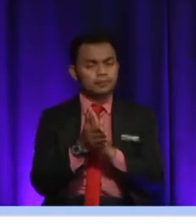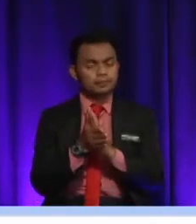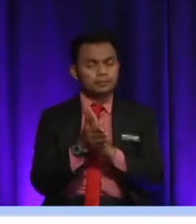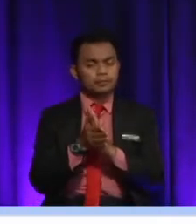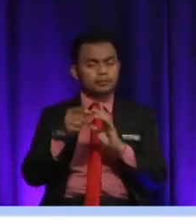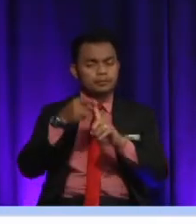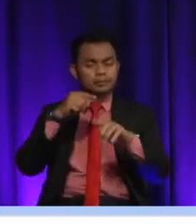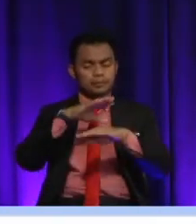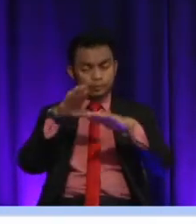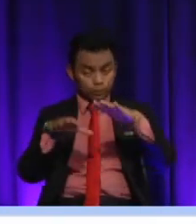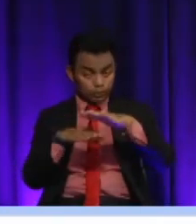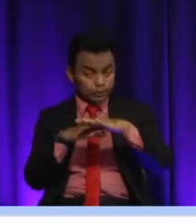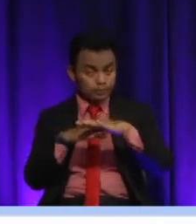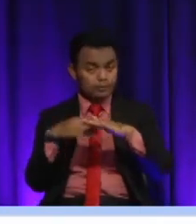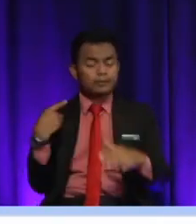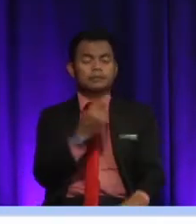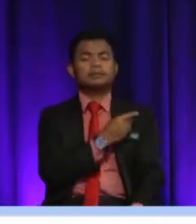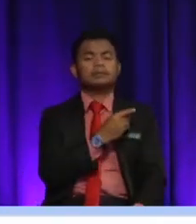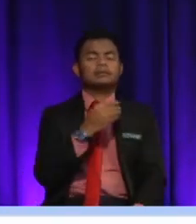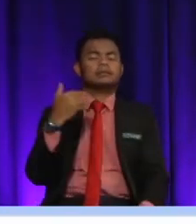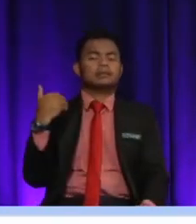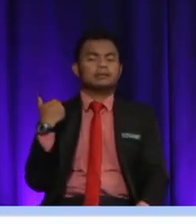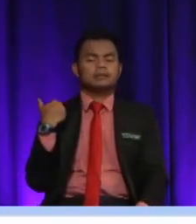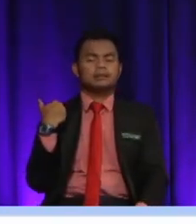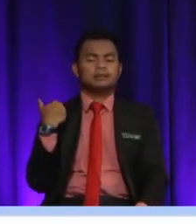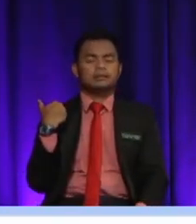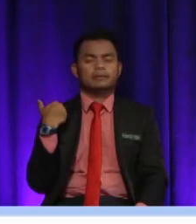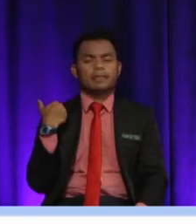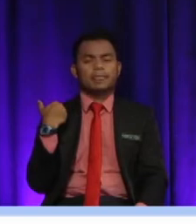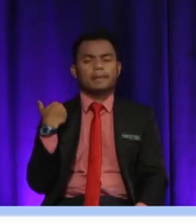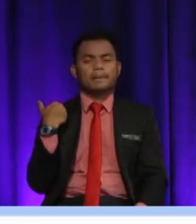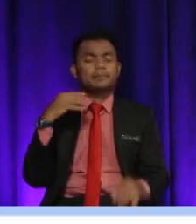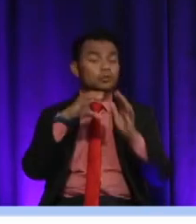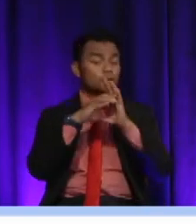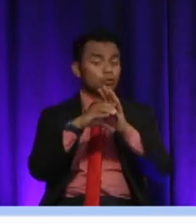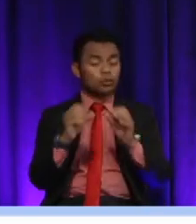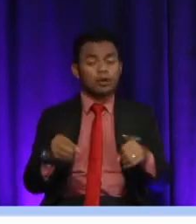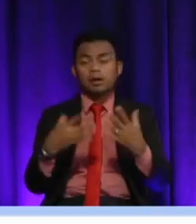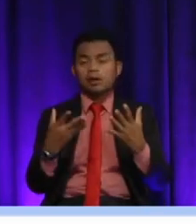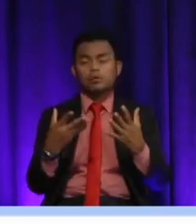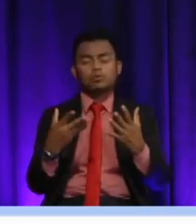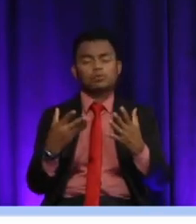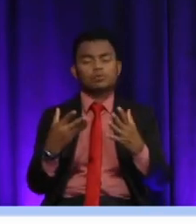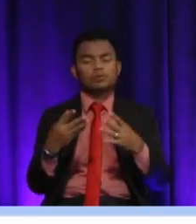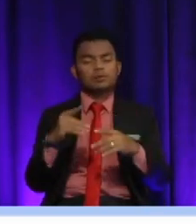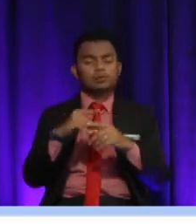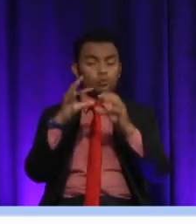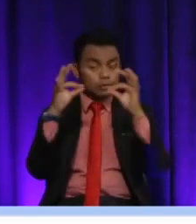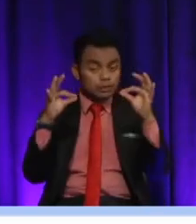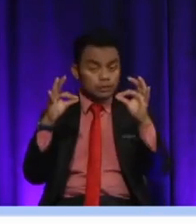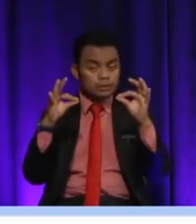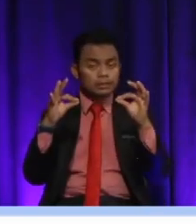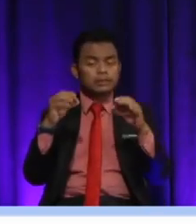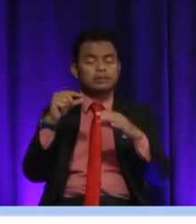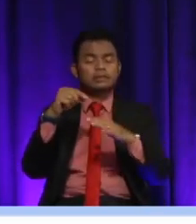we have the example of how the word inherited is used in a sentence. Mm. So after his parents